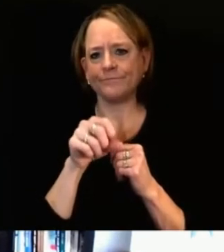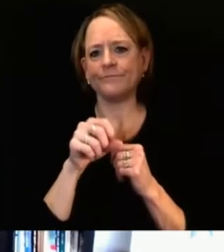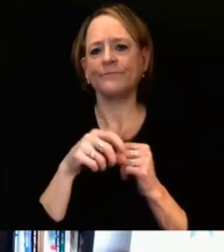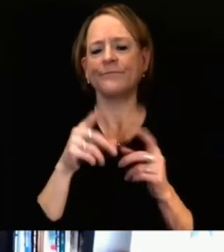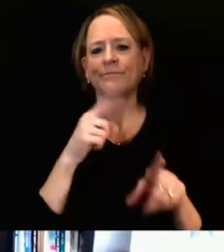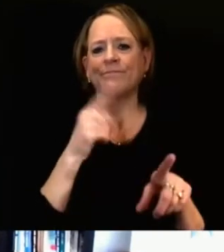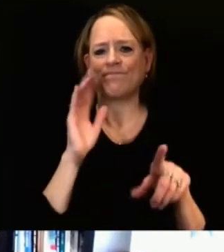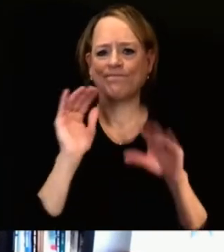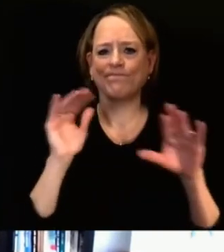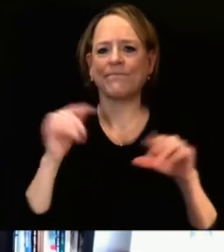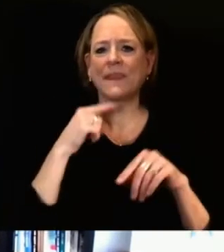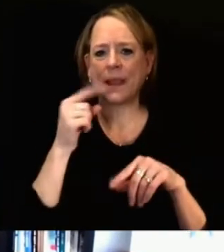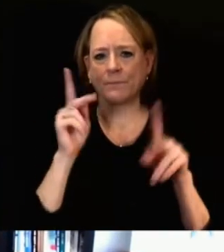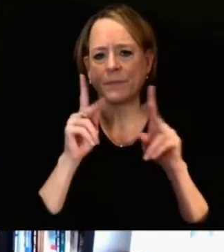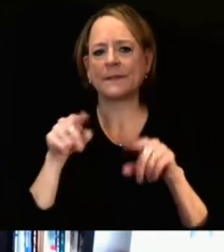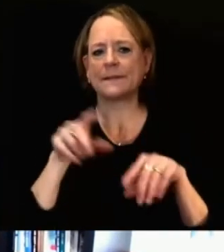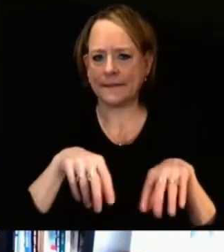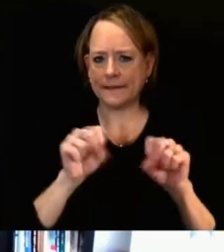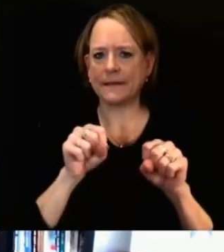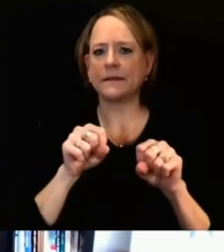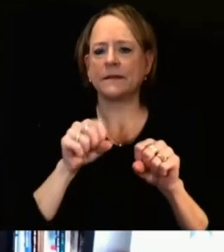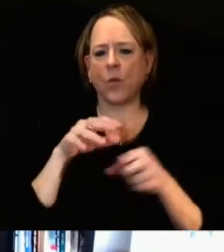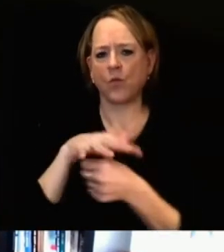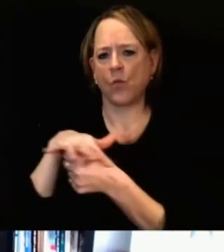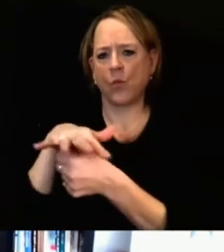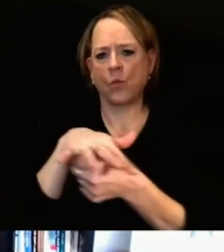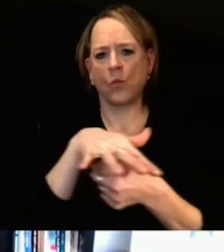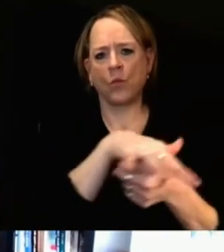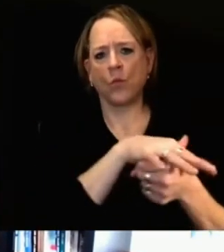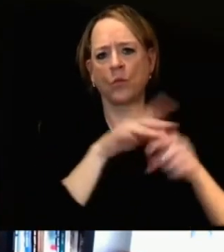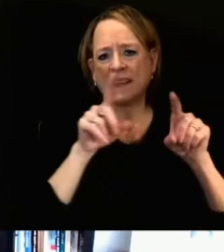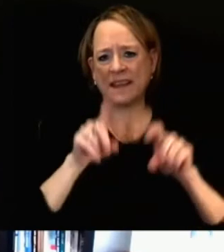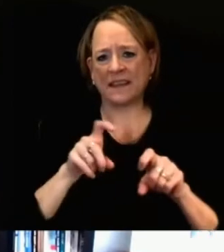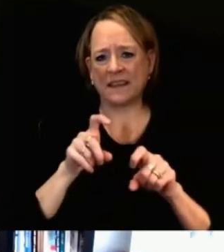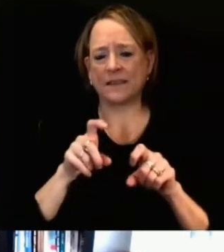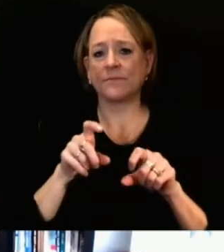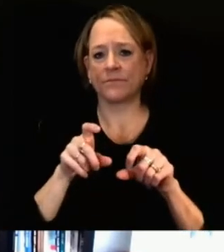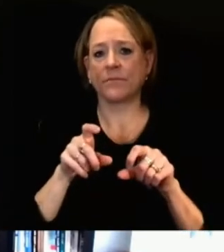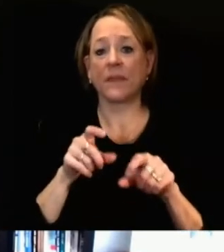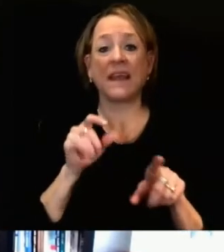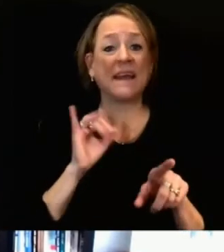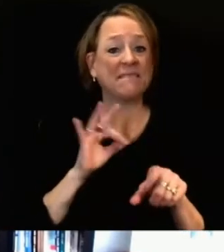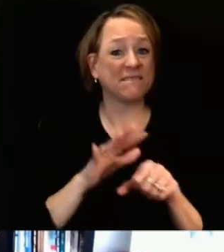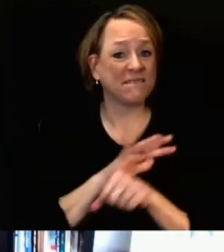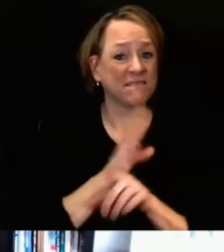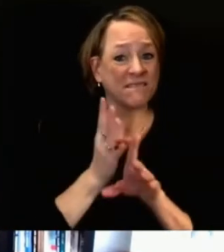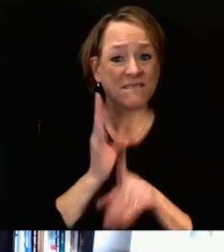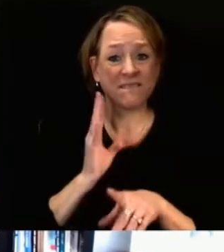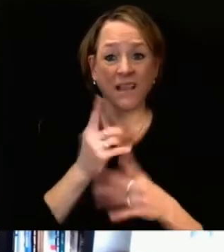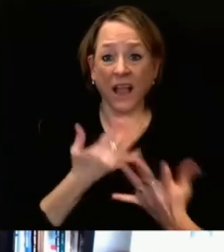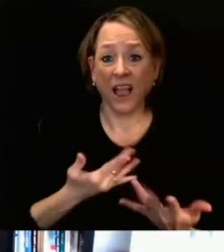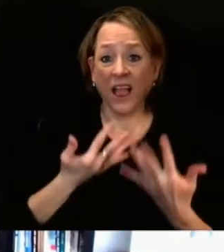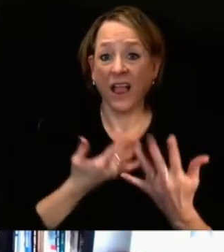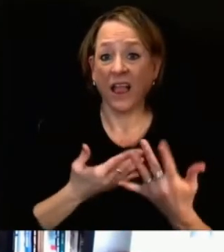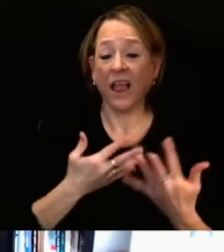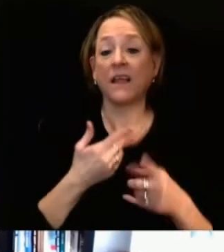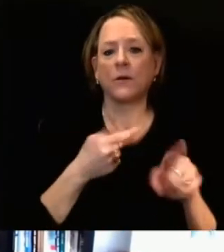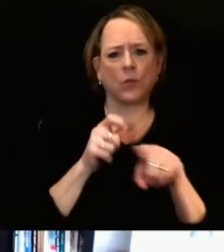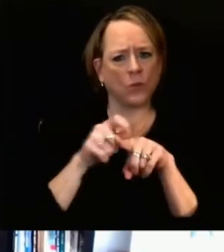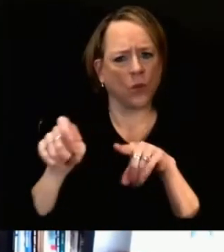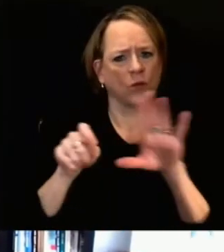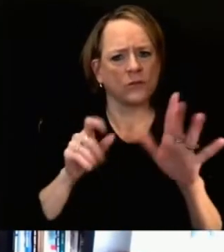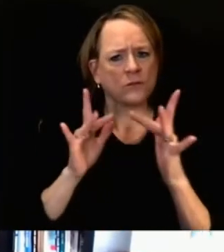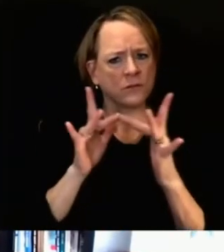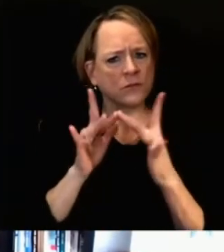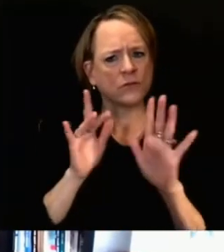are available to people in Wisconsin. So calling your healthcare provider to see if there's testing that's available through them, using an at-home